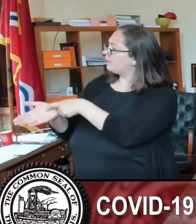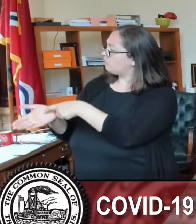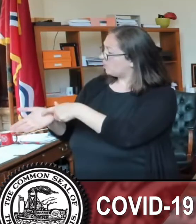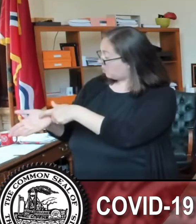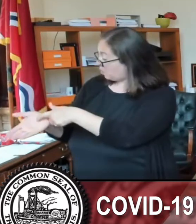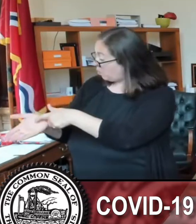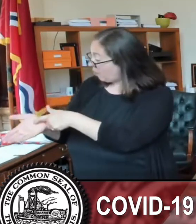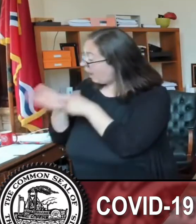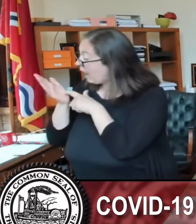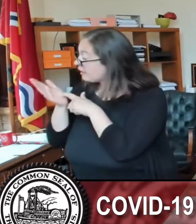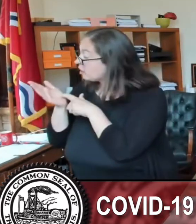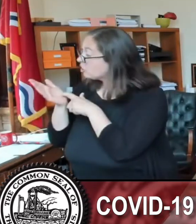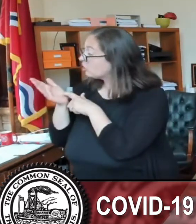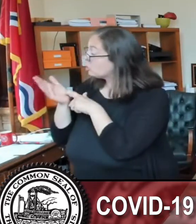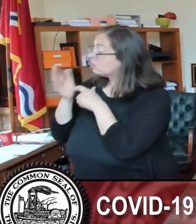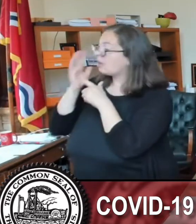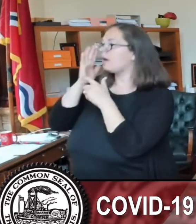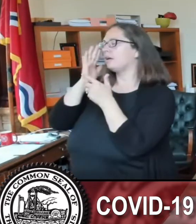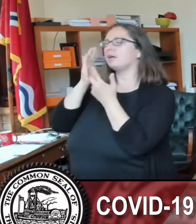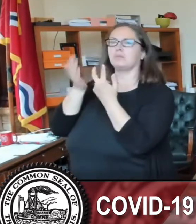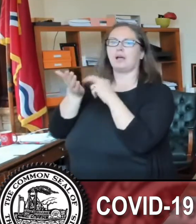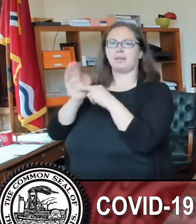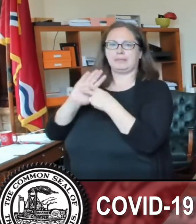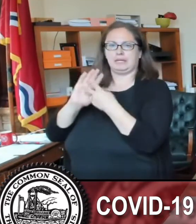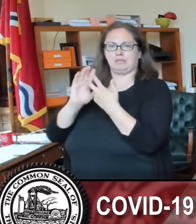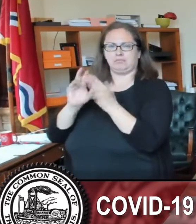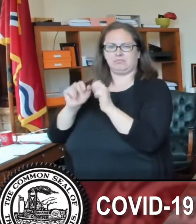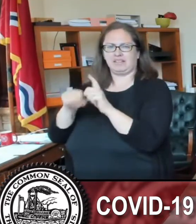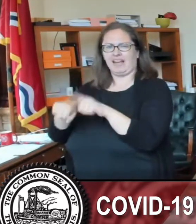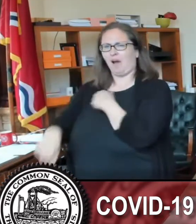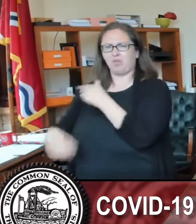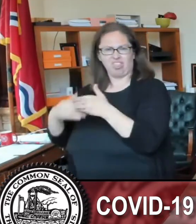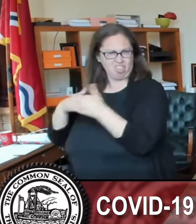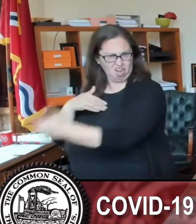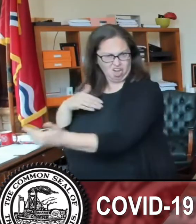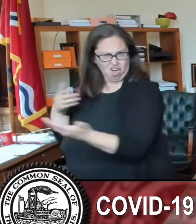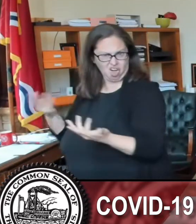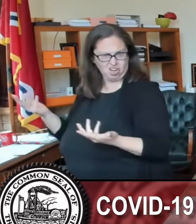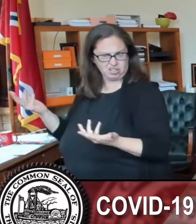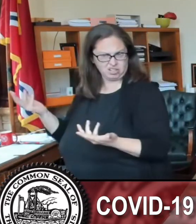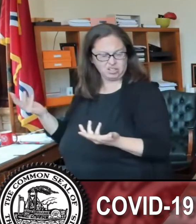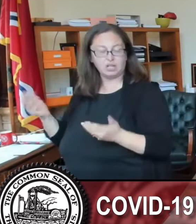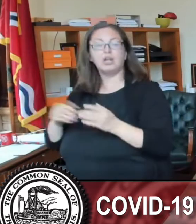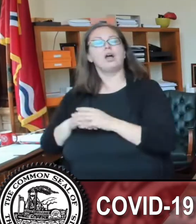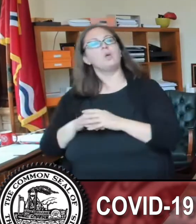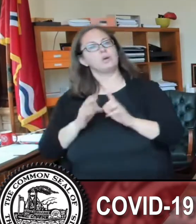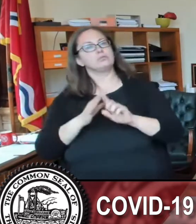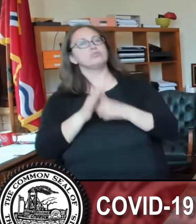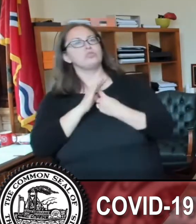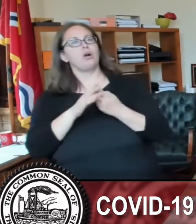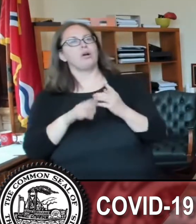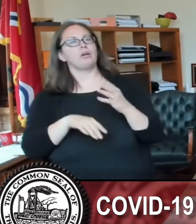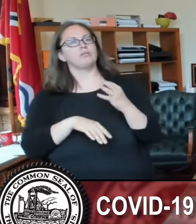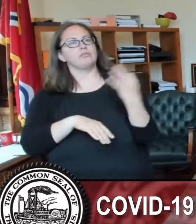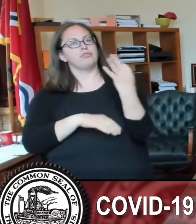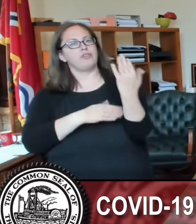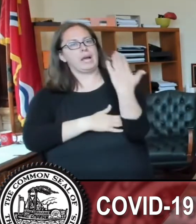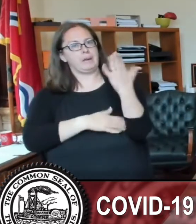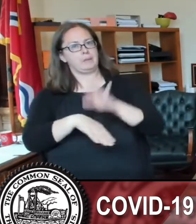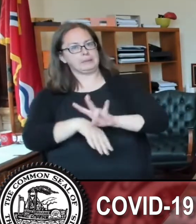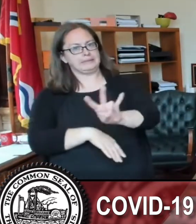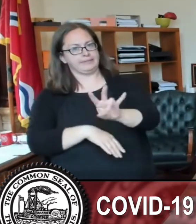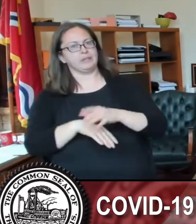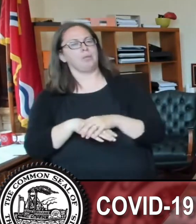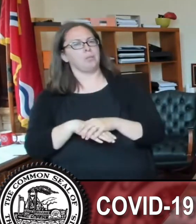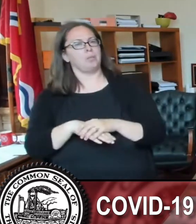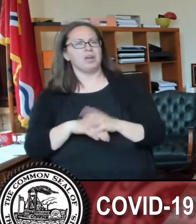by? I'm guessing he means the effective date or maybe how long? Well, masks, Friday morning at 7 o'clock. But